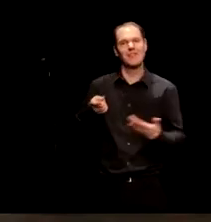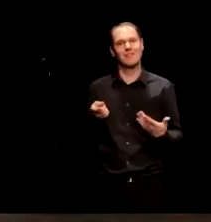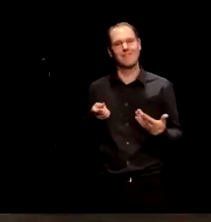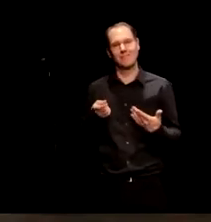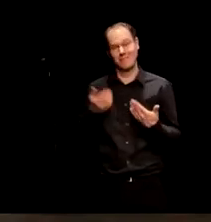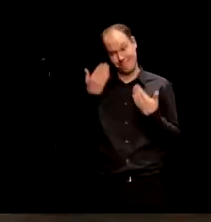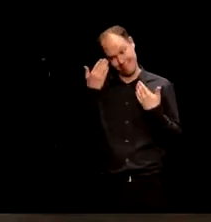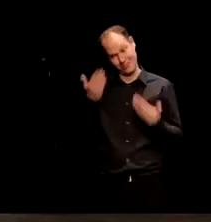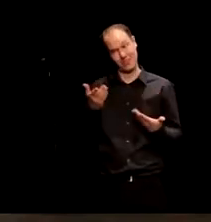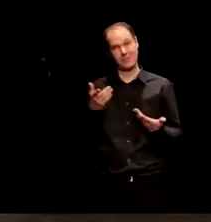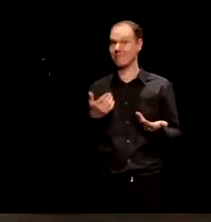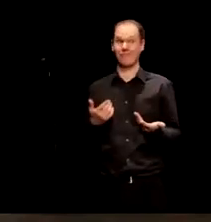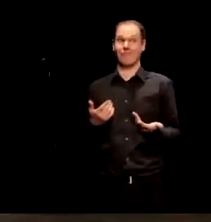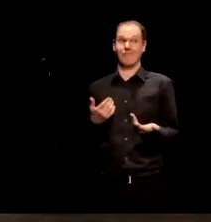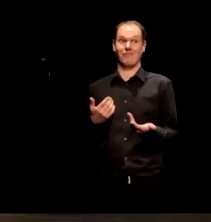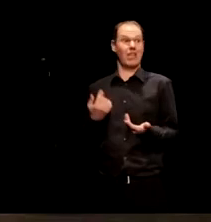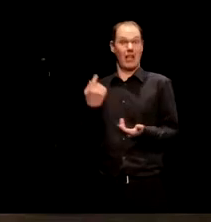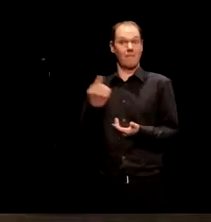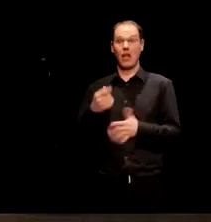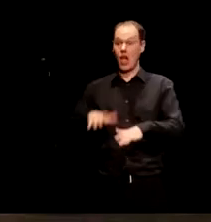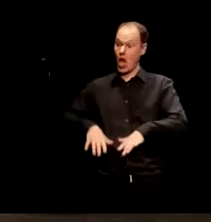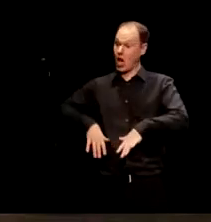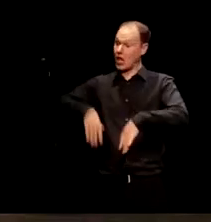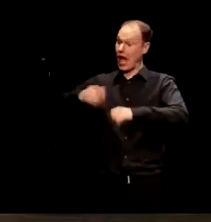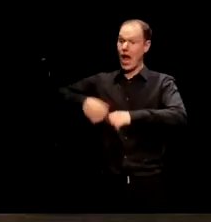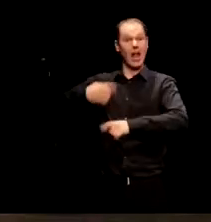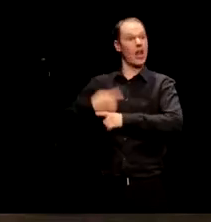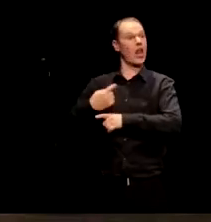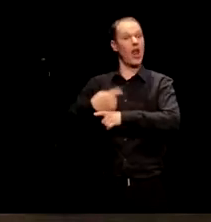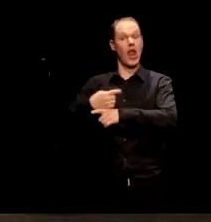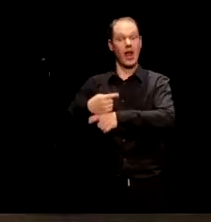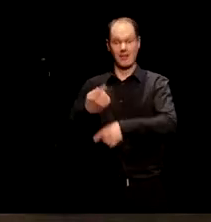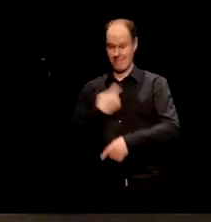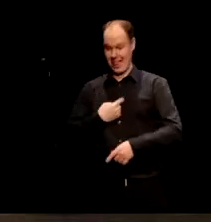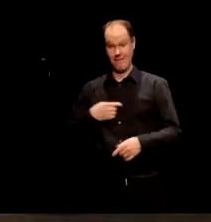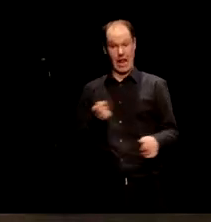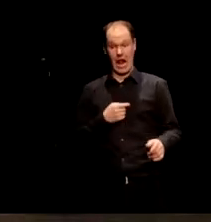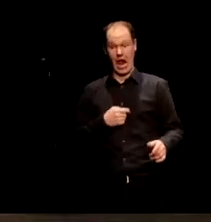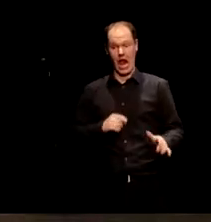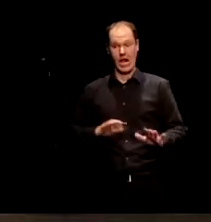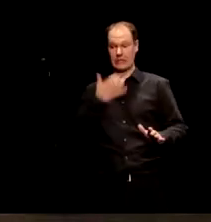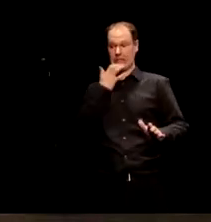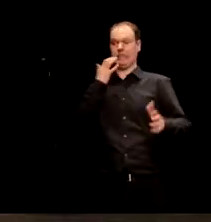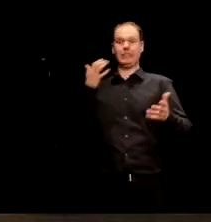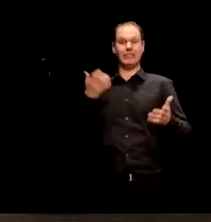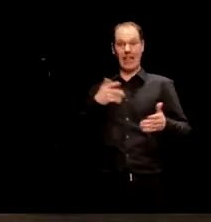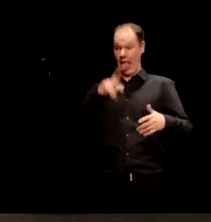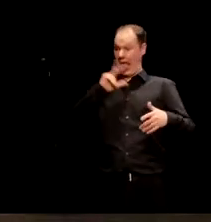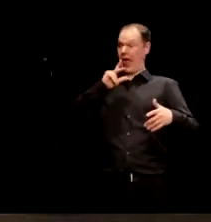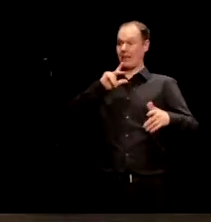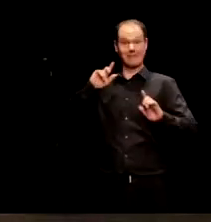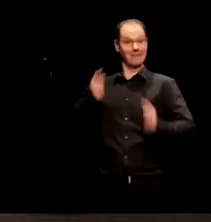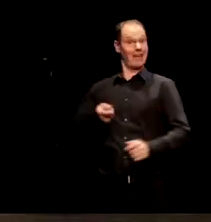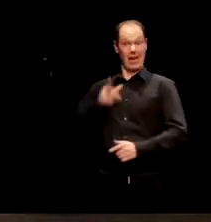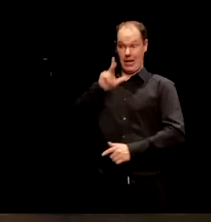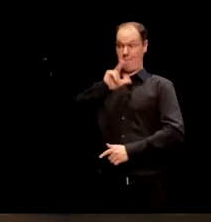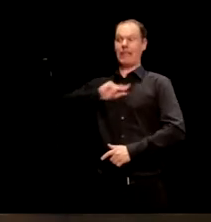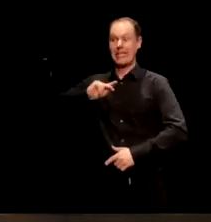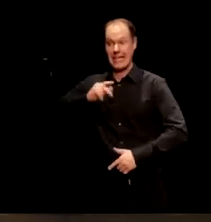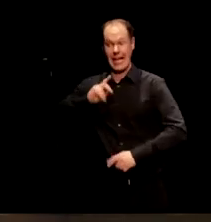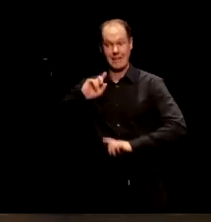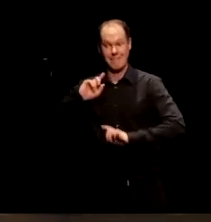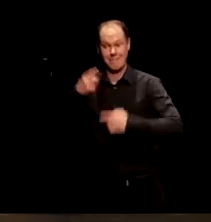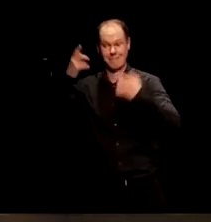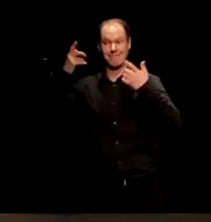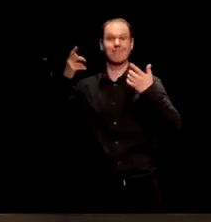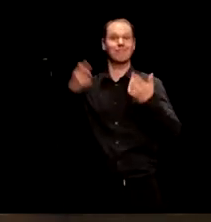but every time he starts talking, I go all of a quiver and my mouth still refuses to speak. I